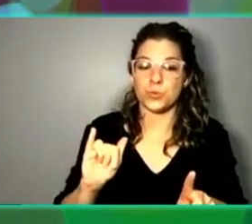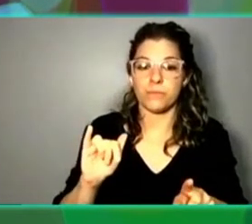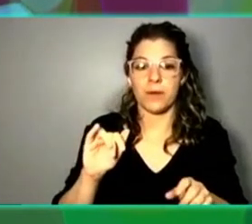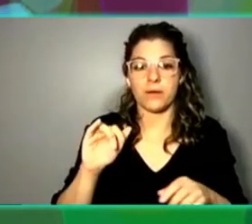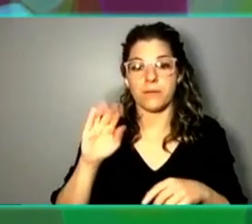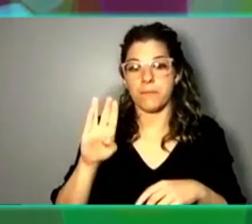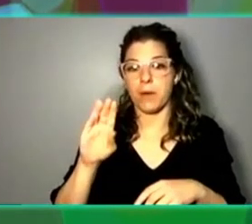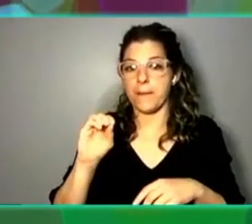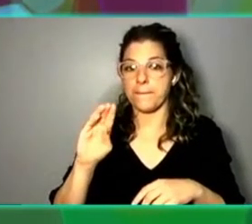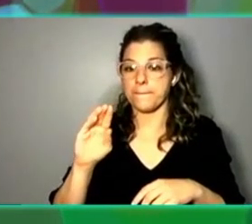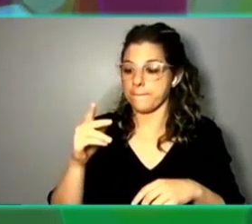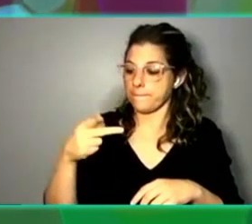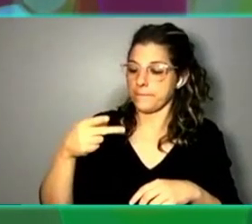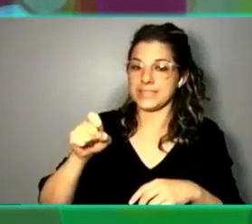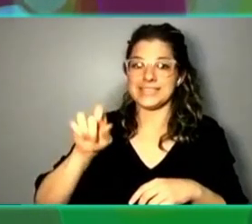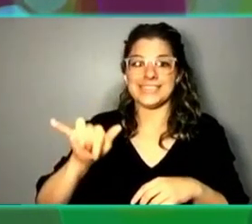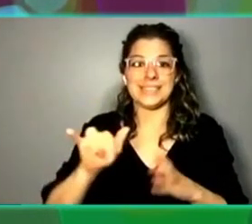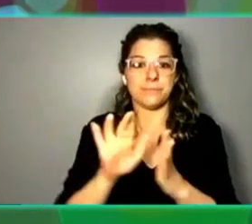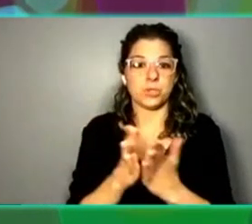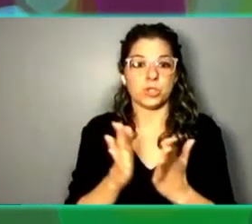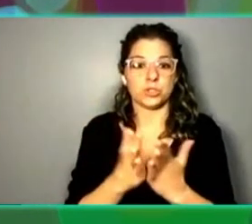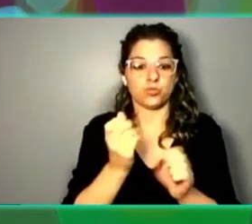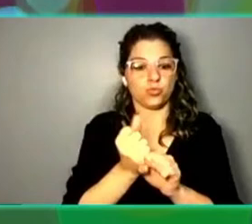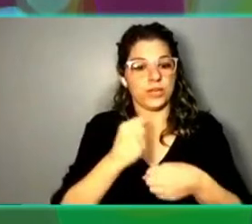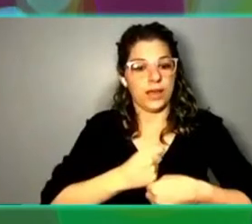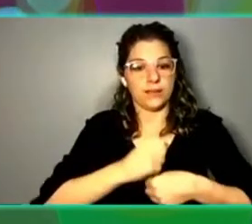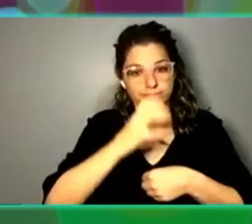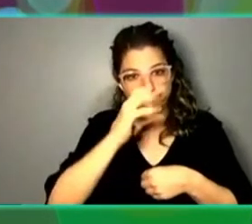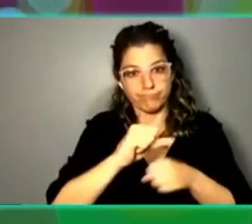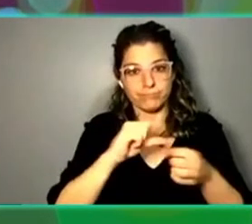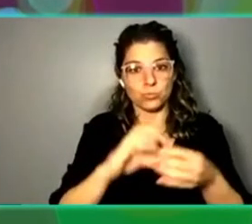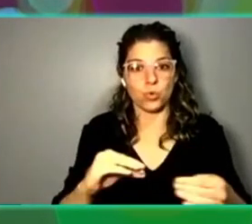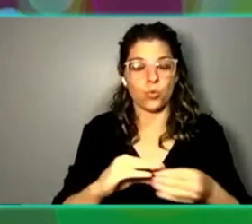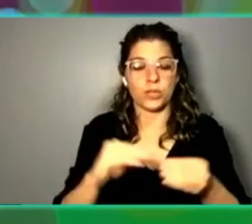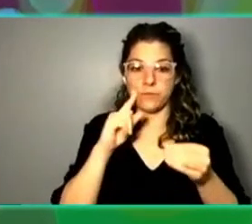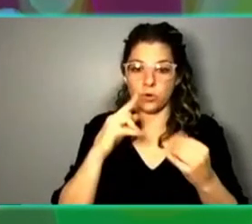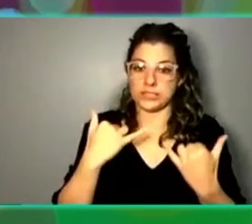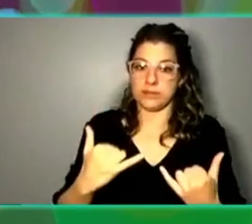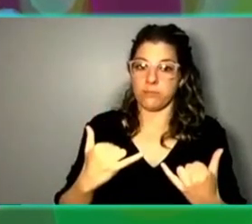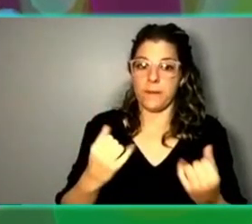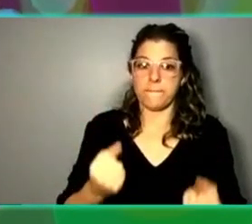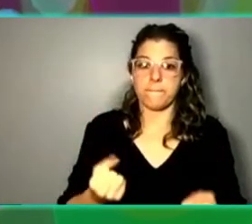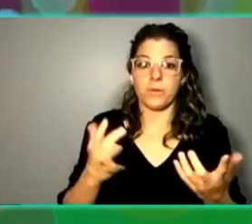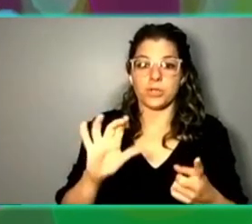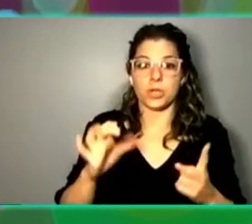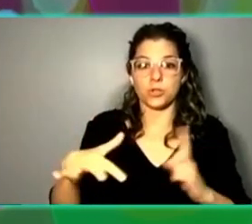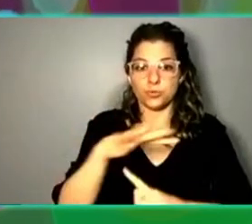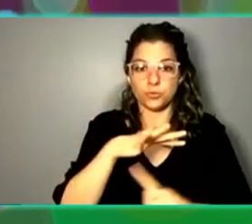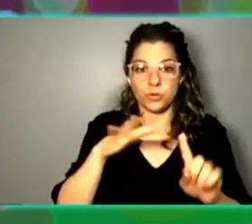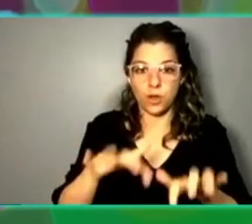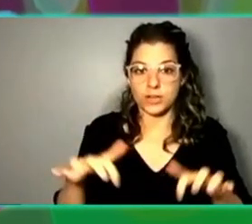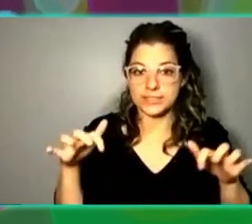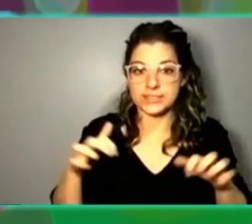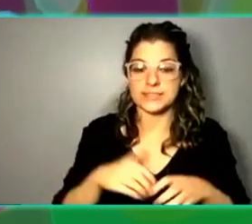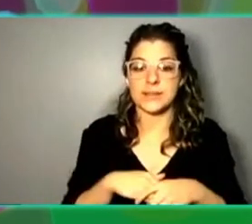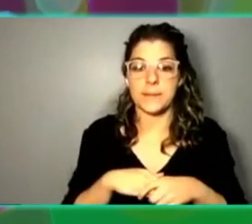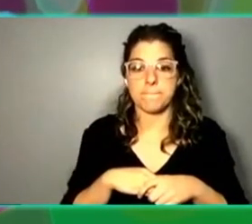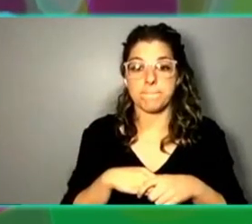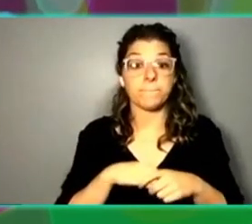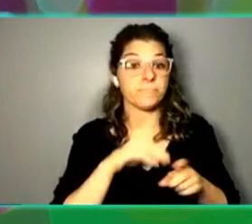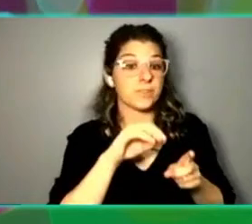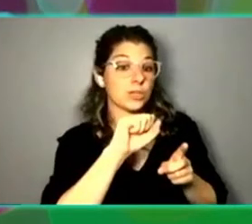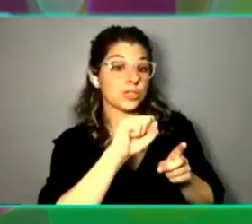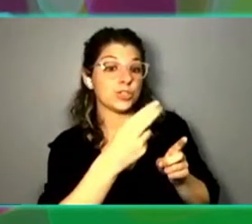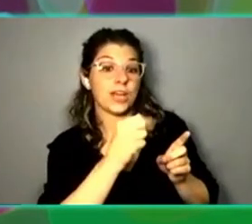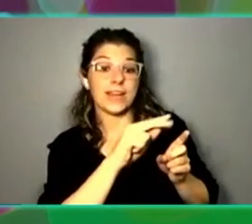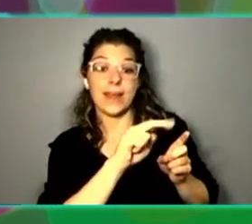Books, where we create compelling narratives for contemporary and multicultural audiences. And Shanae pretty much summed